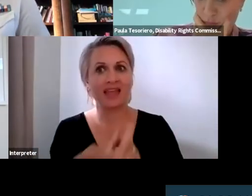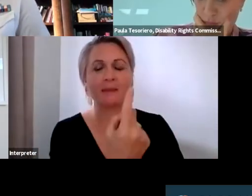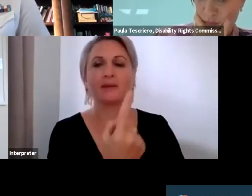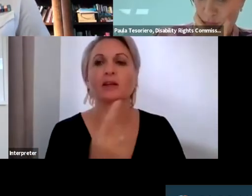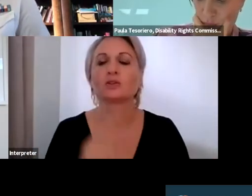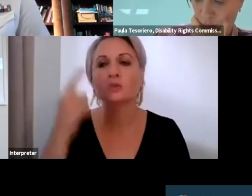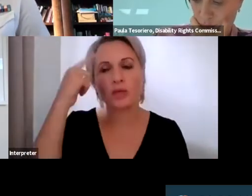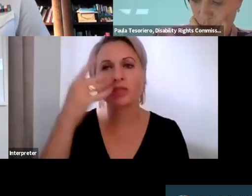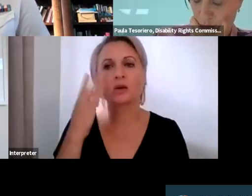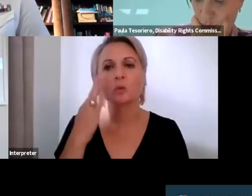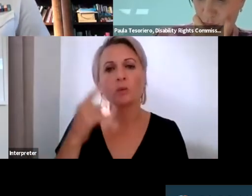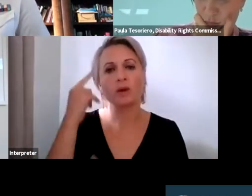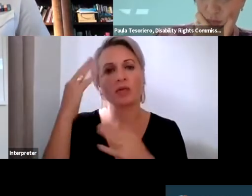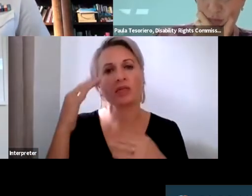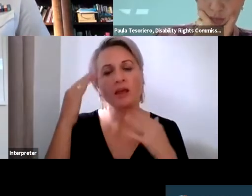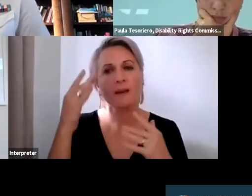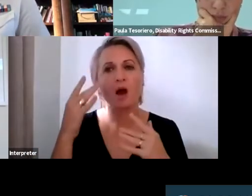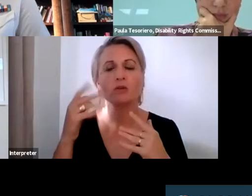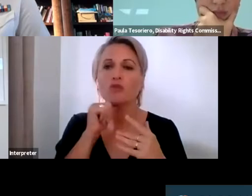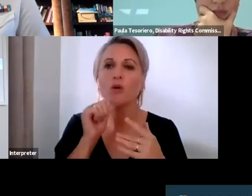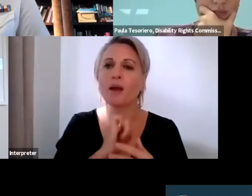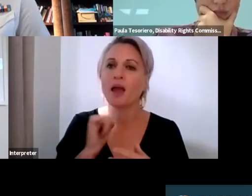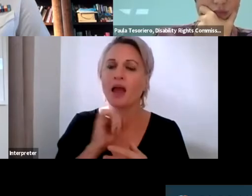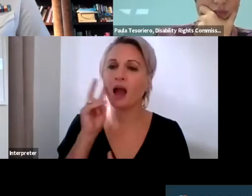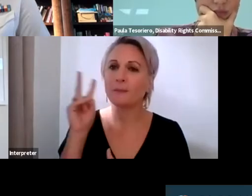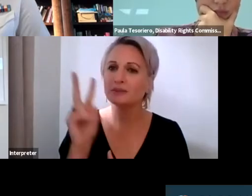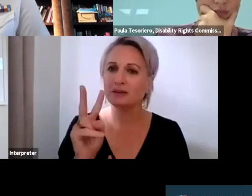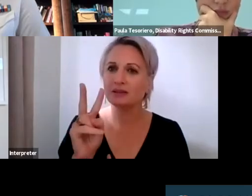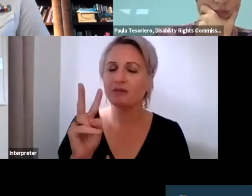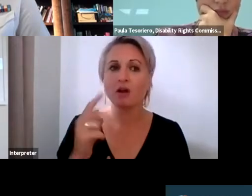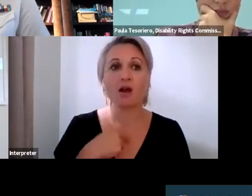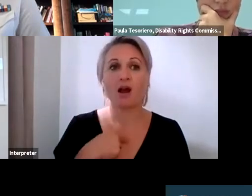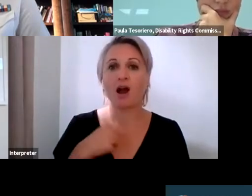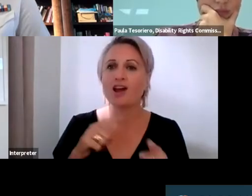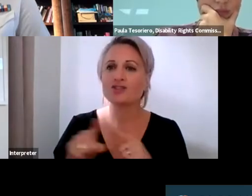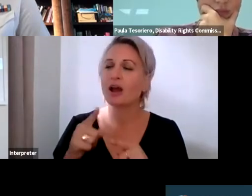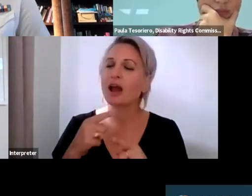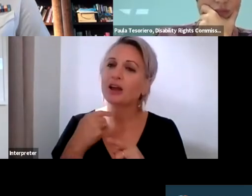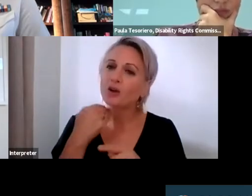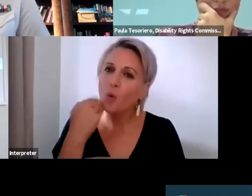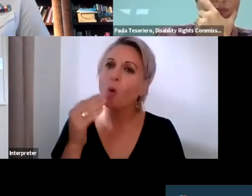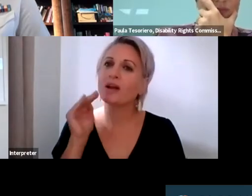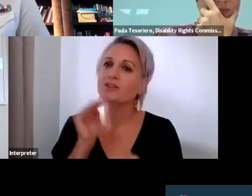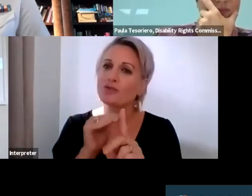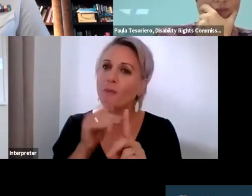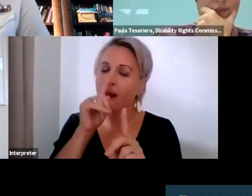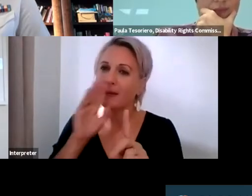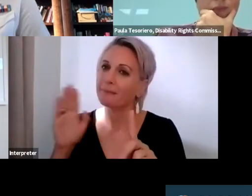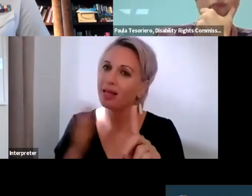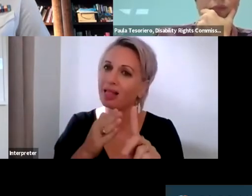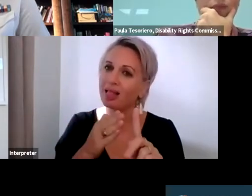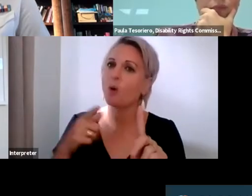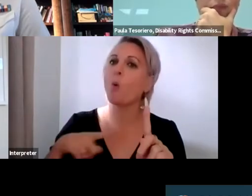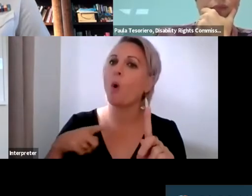when we think about it, from our perspective, I probably always try and bring it back a little bit to, the why. Why